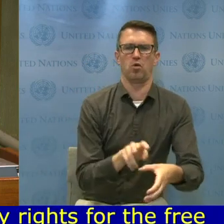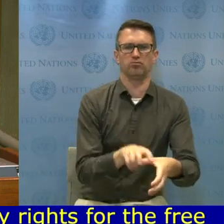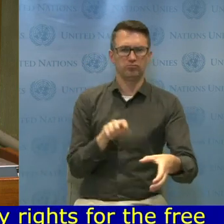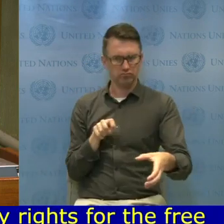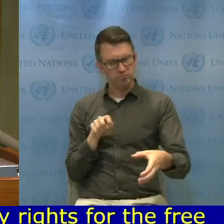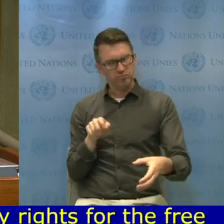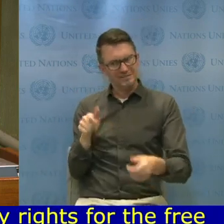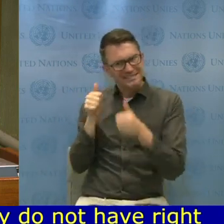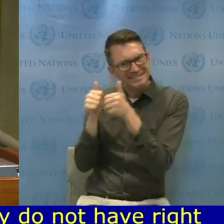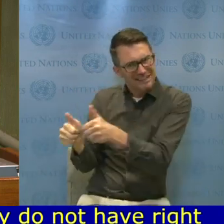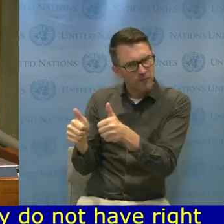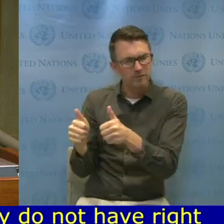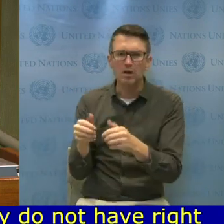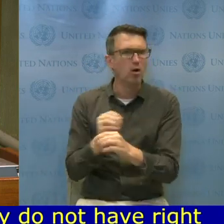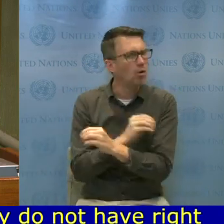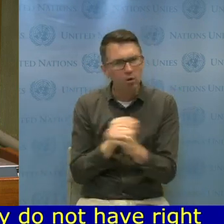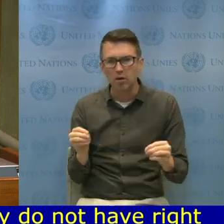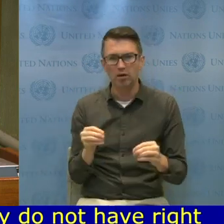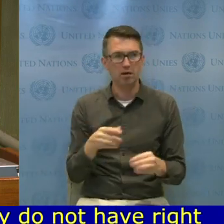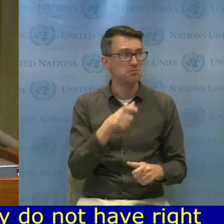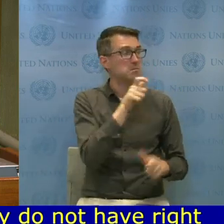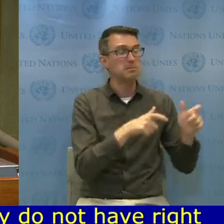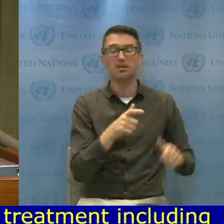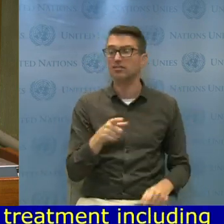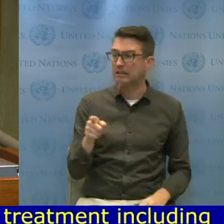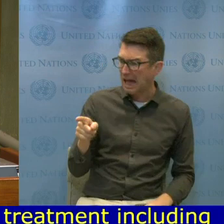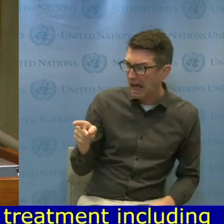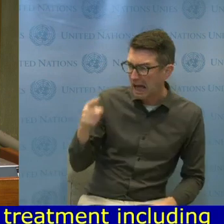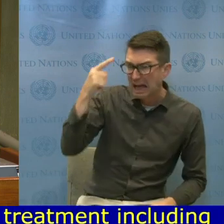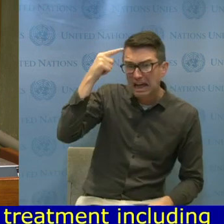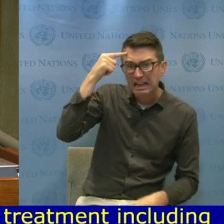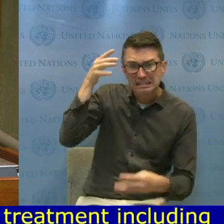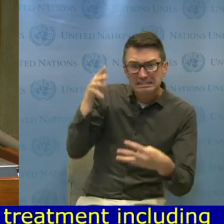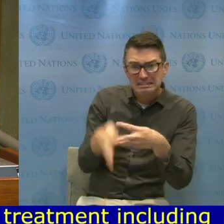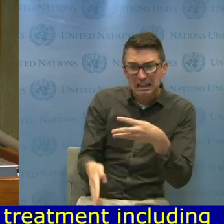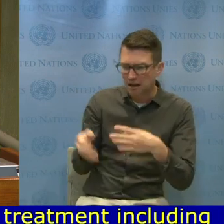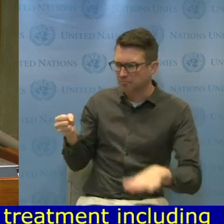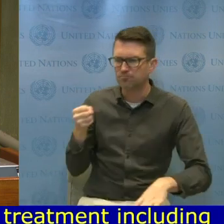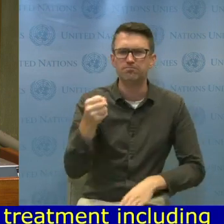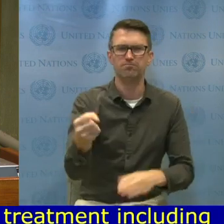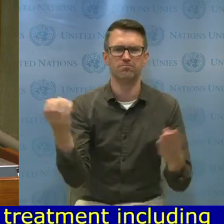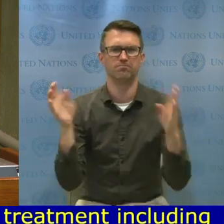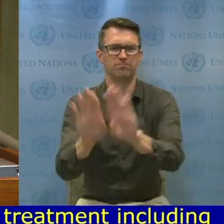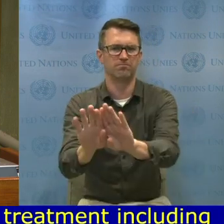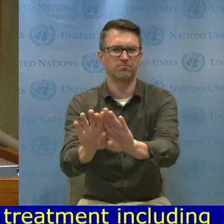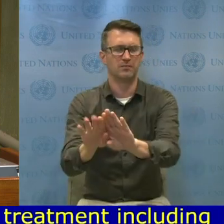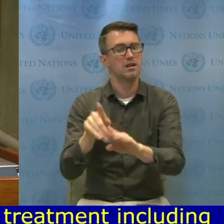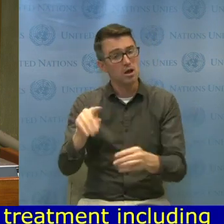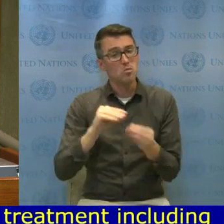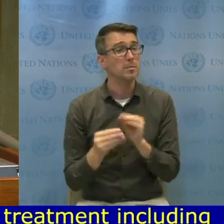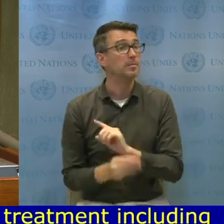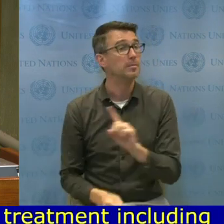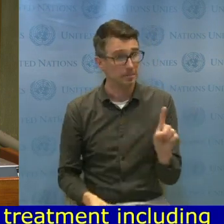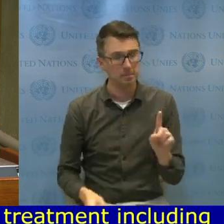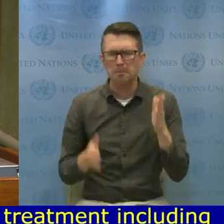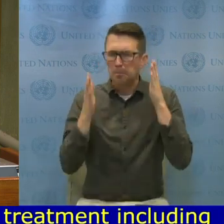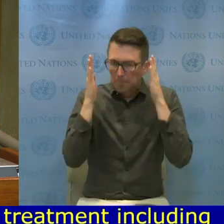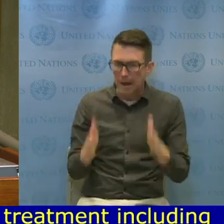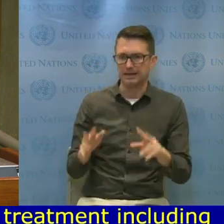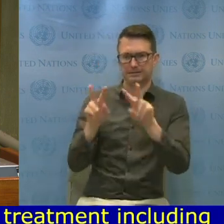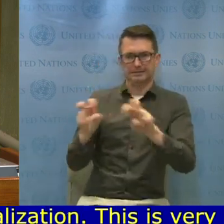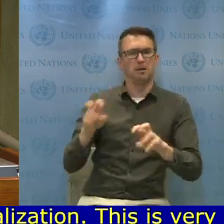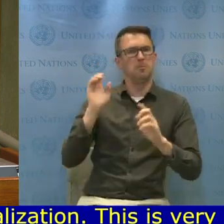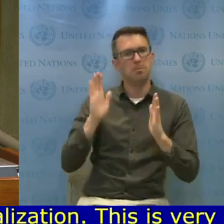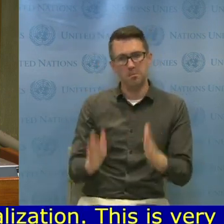is very important to address because this is one of the biggest problems amongst the